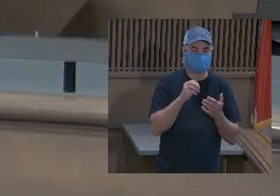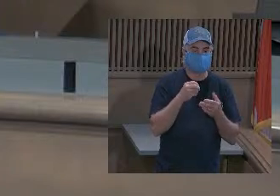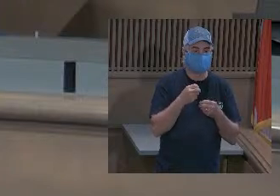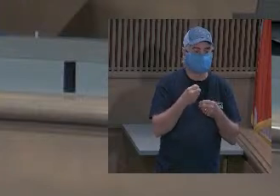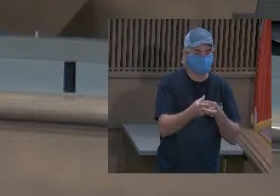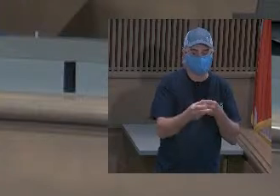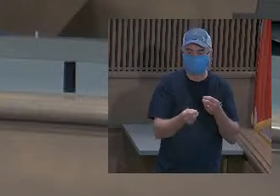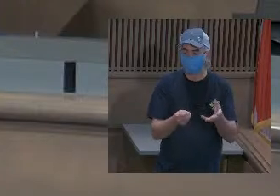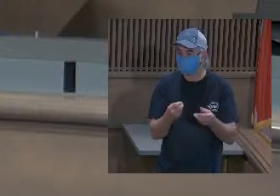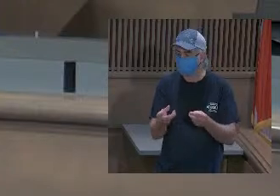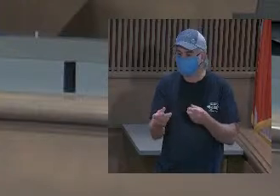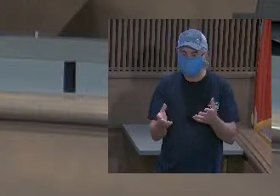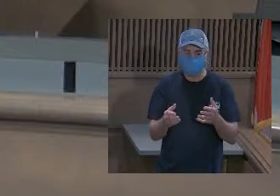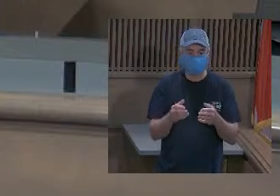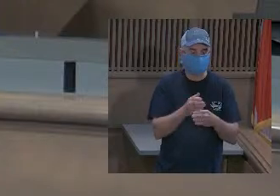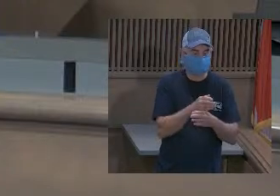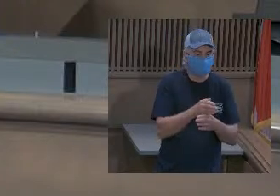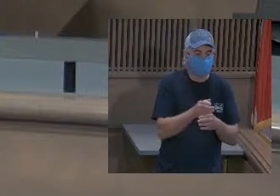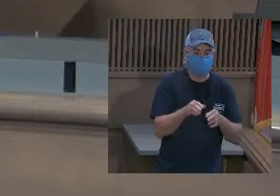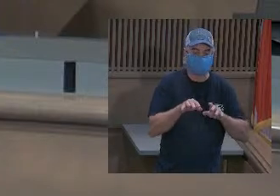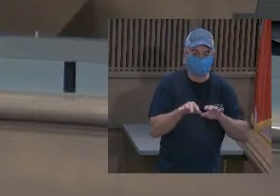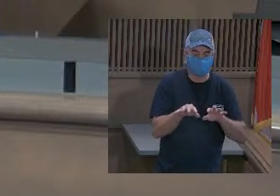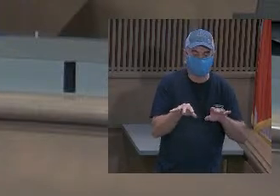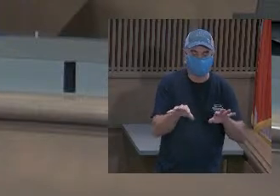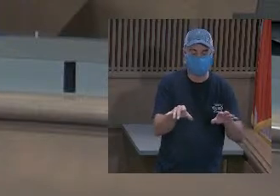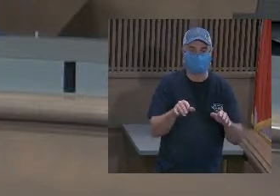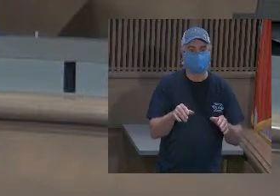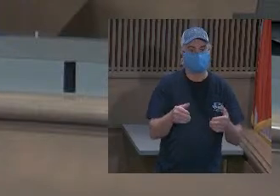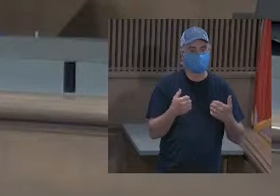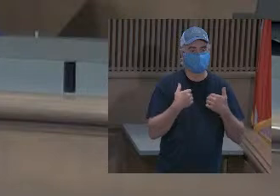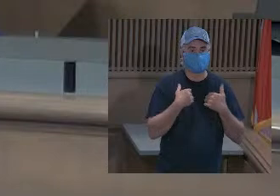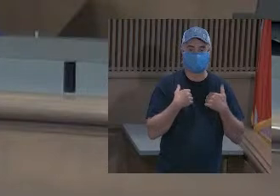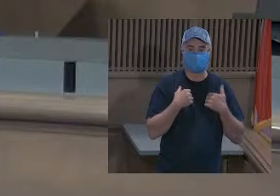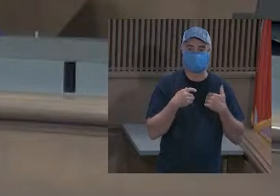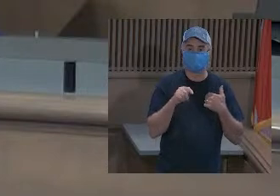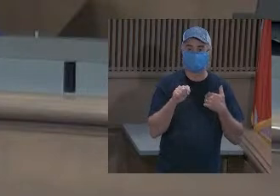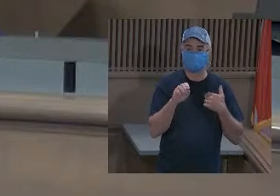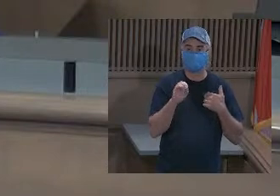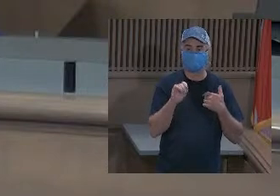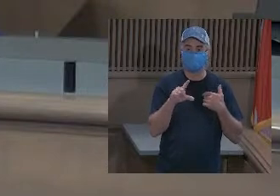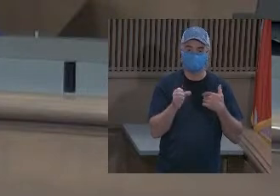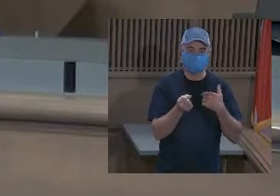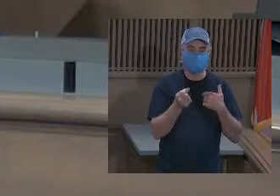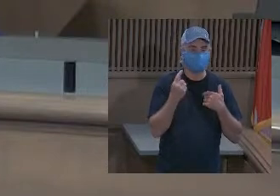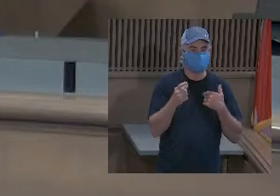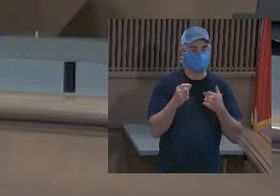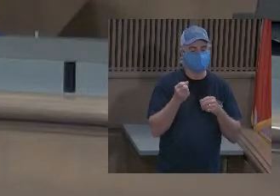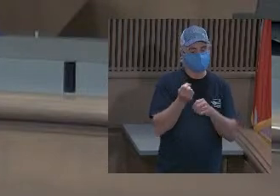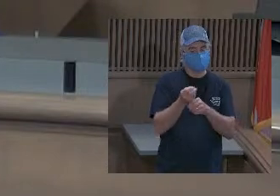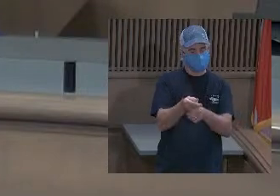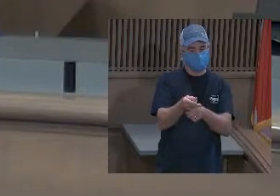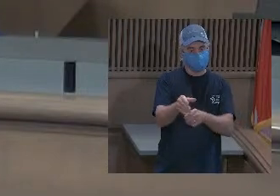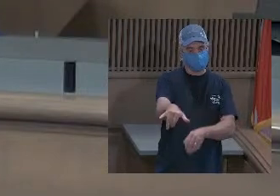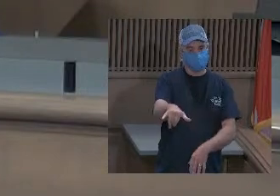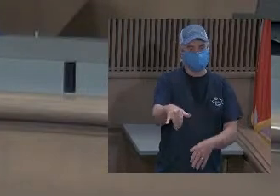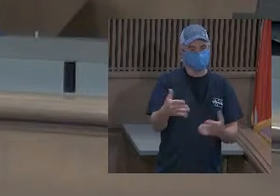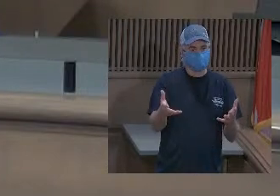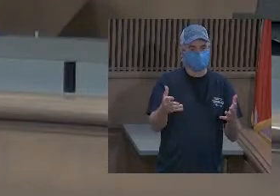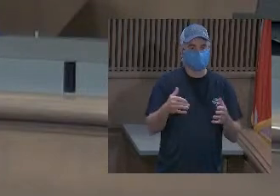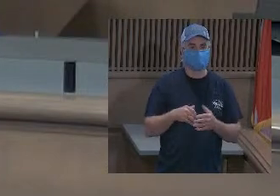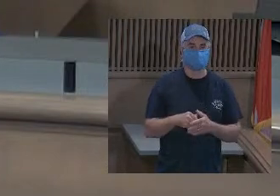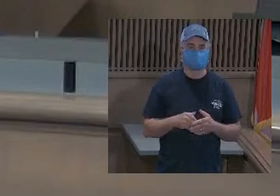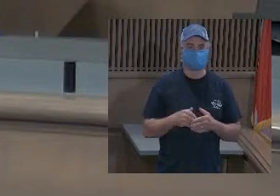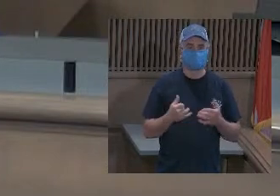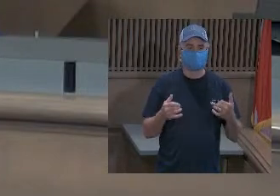very quickly, and we have tools to combat it. We've had these tools for some time, and now we have an additional